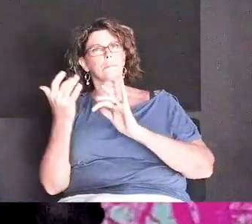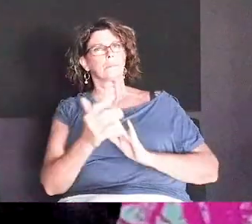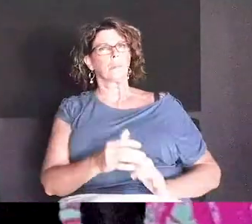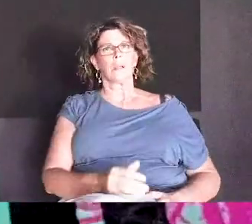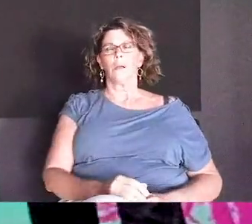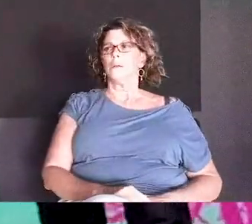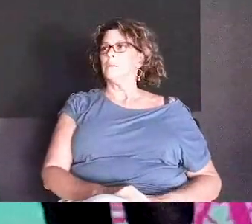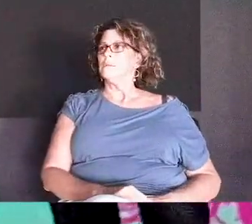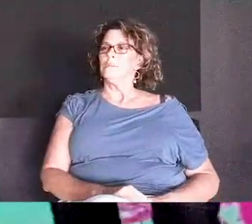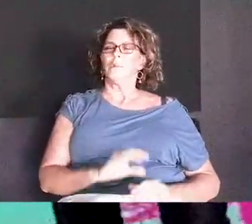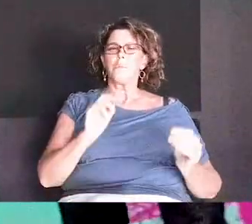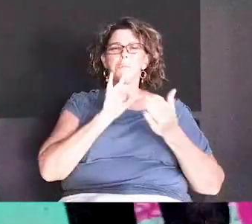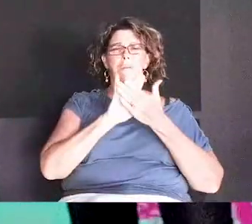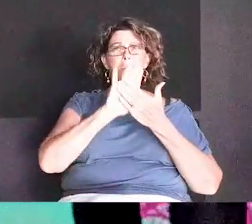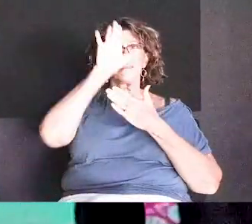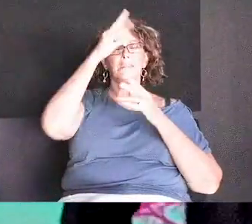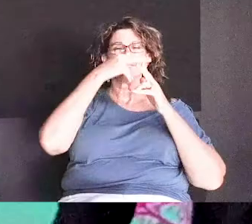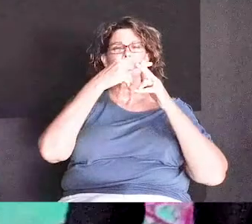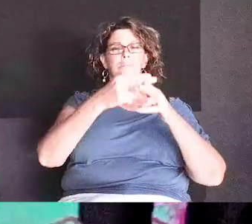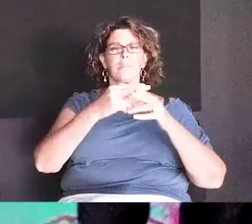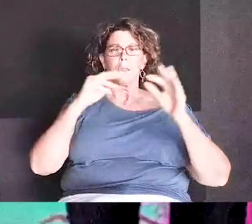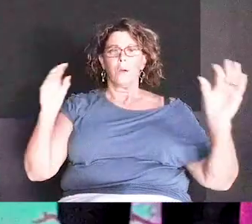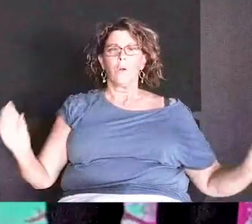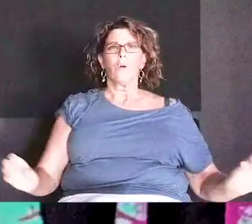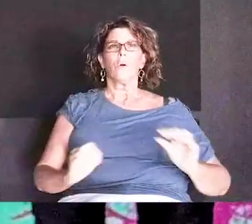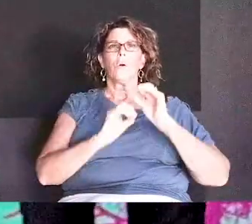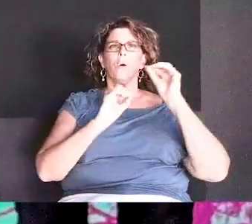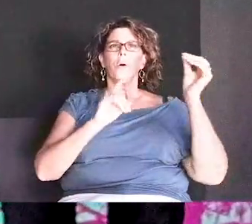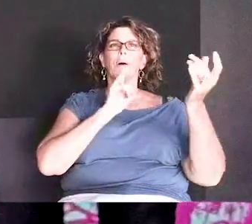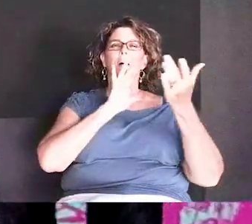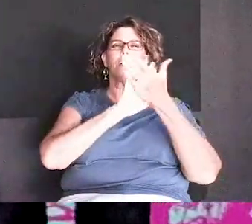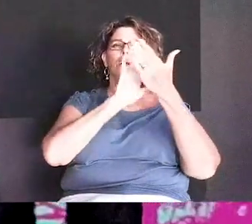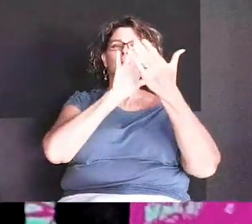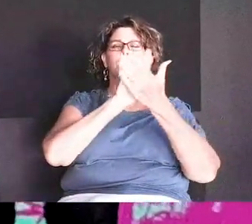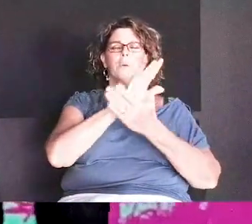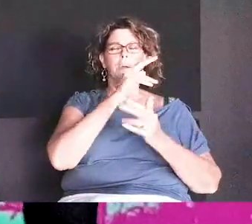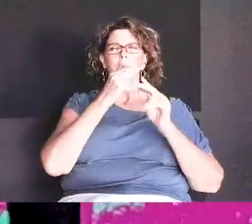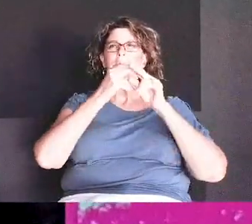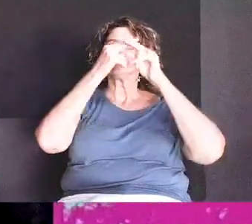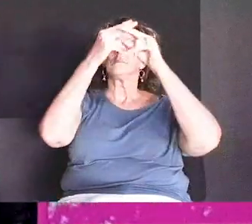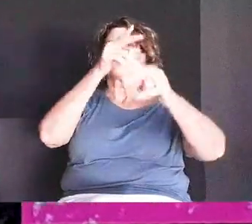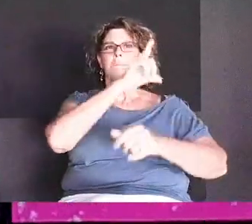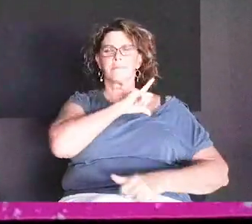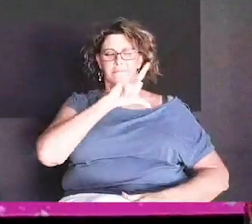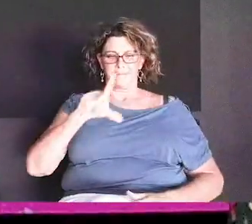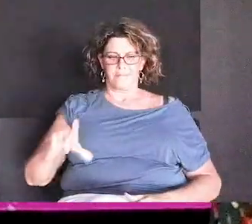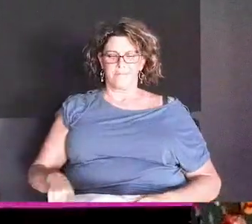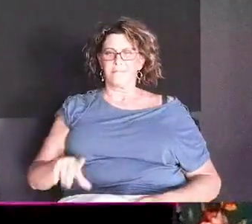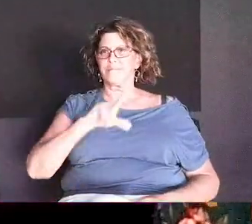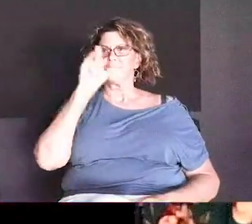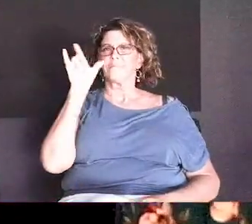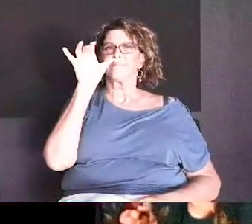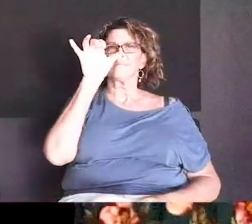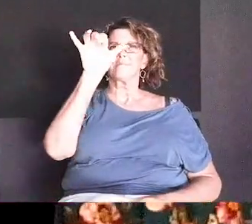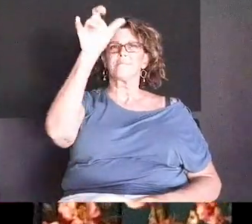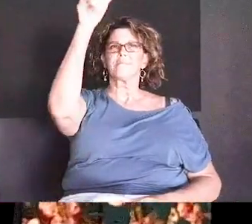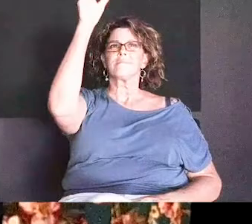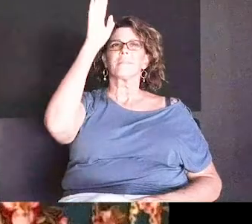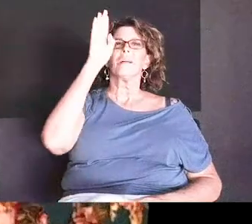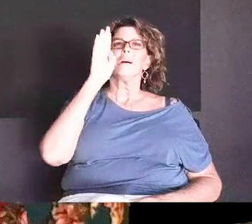King. Praise his name. Oh, praise the name of the Lord.